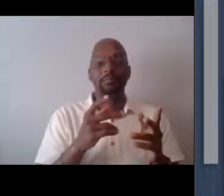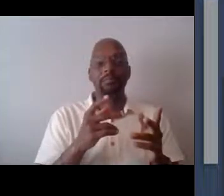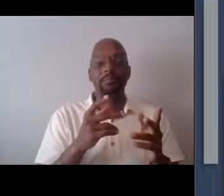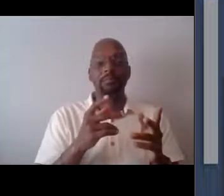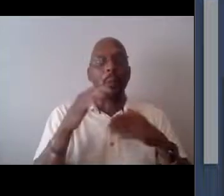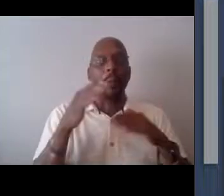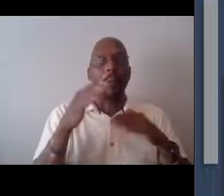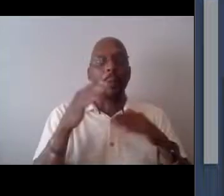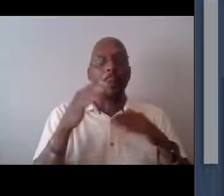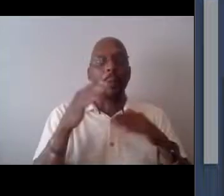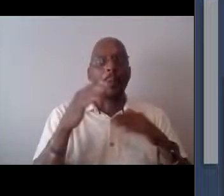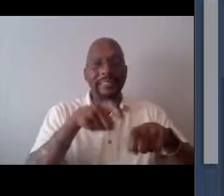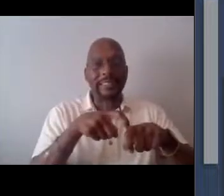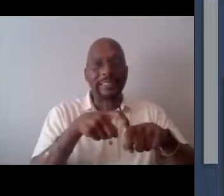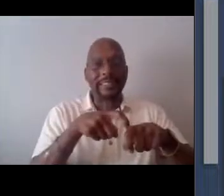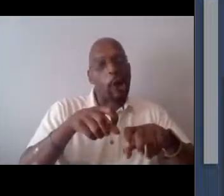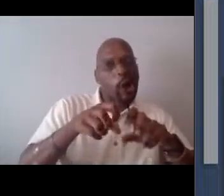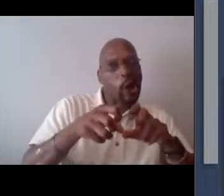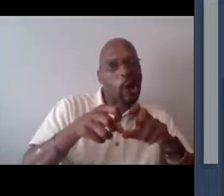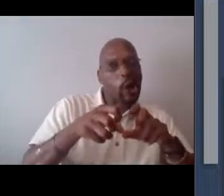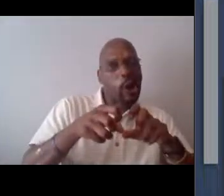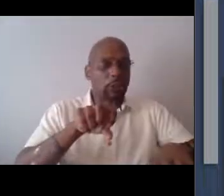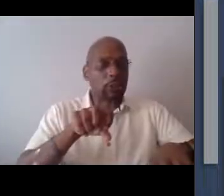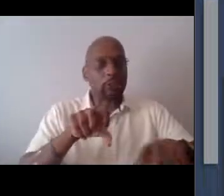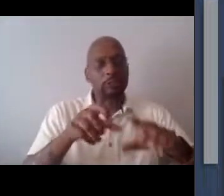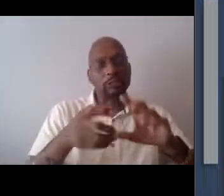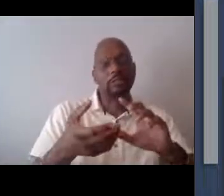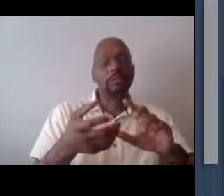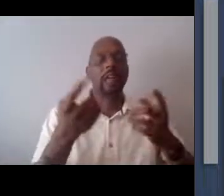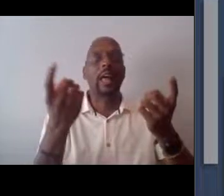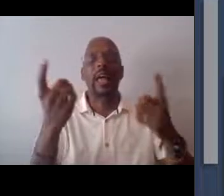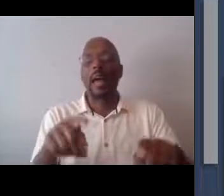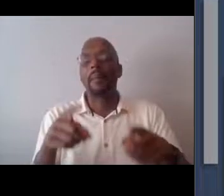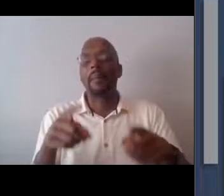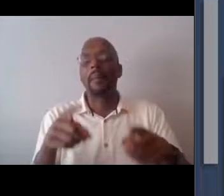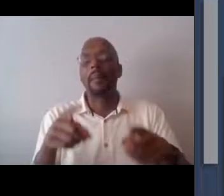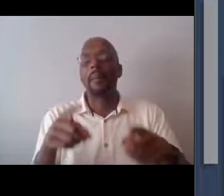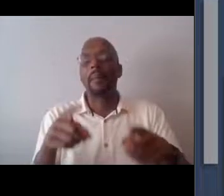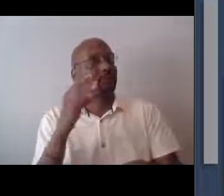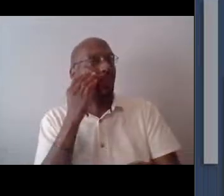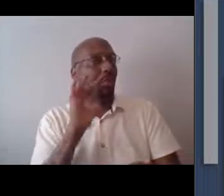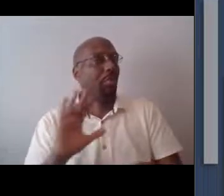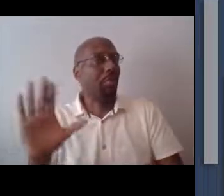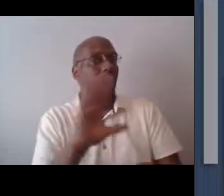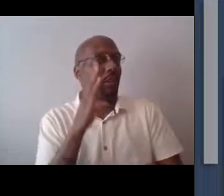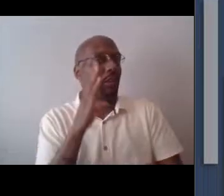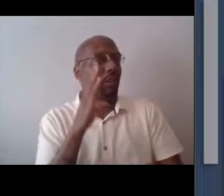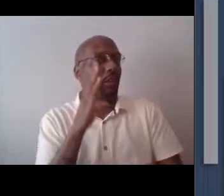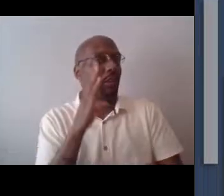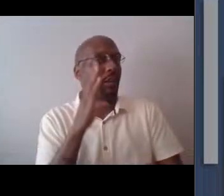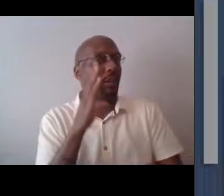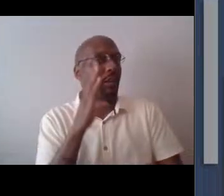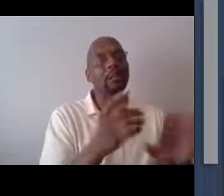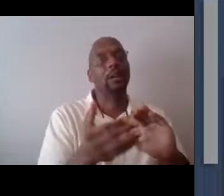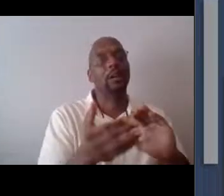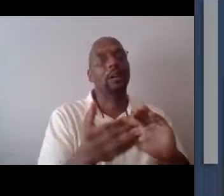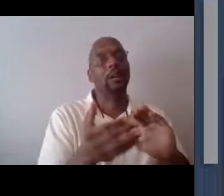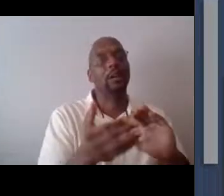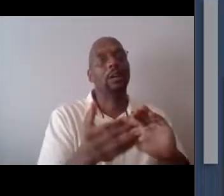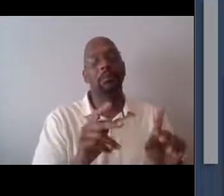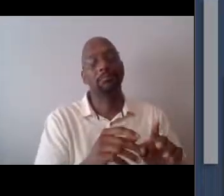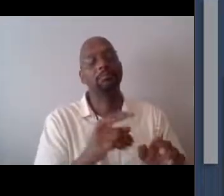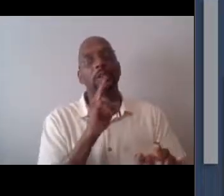think it's important to capture actual lived experience with age, as well as just someone representing